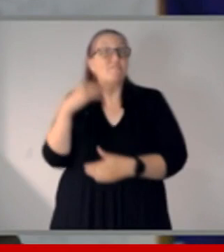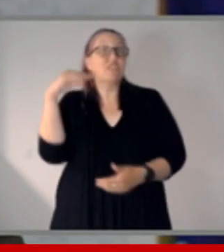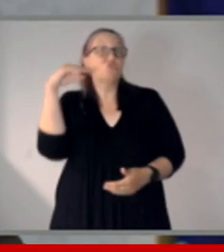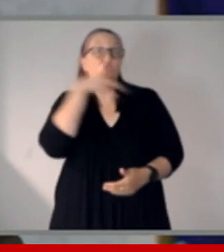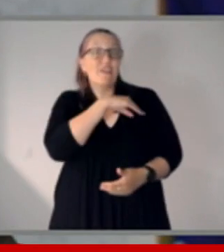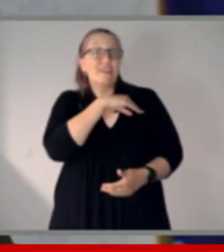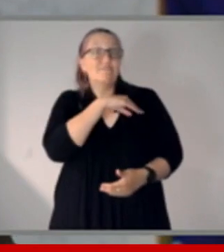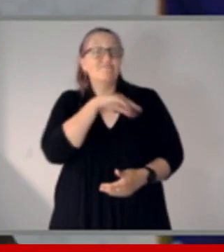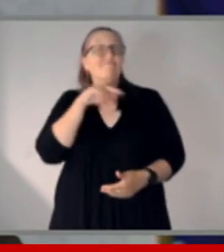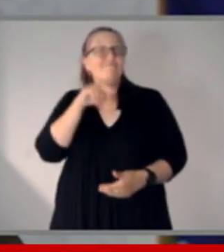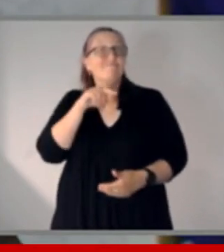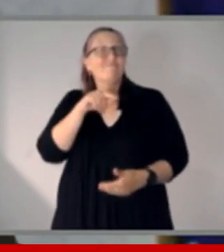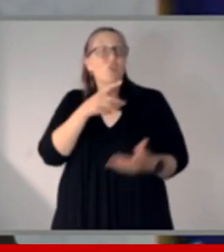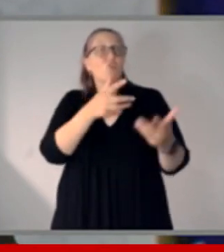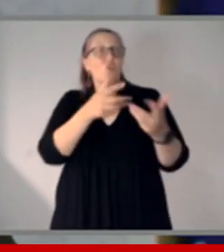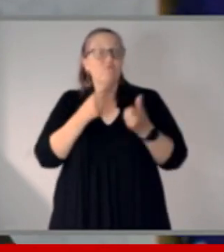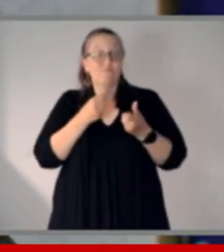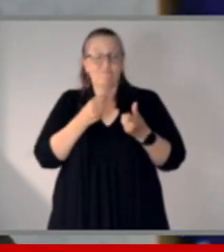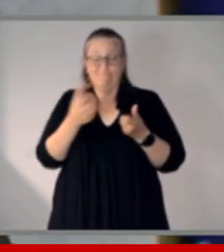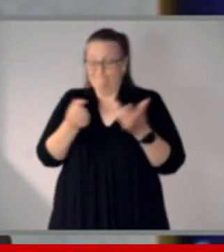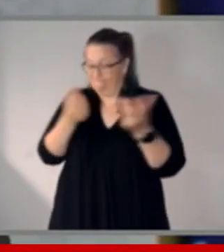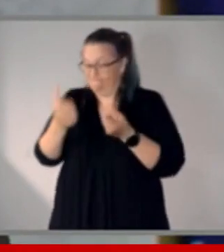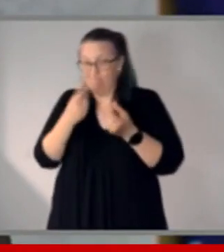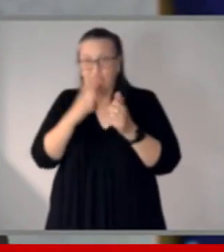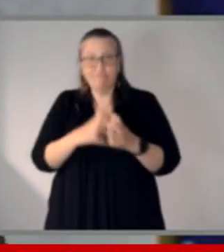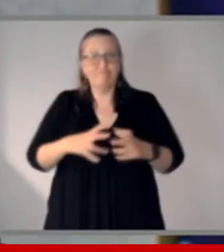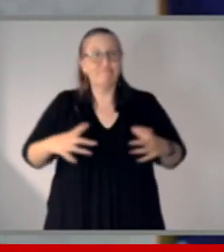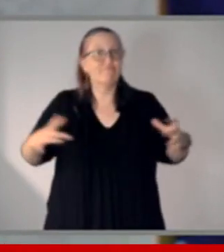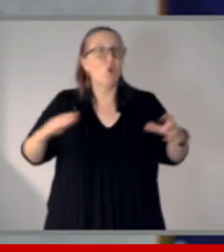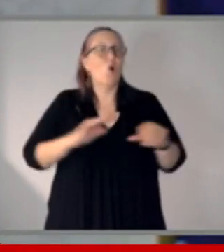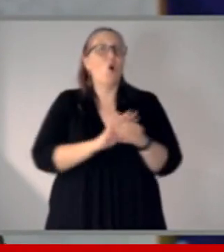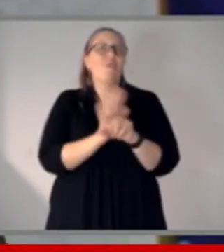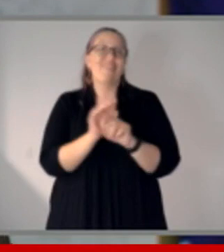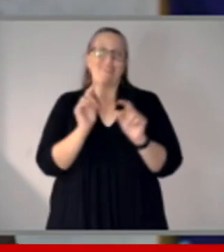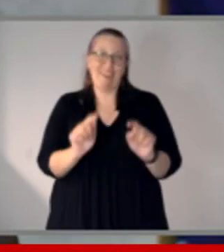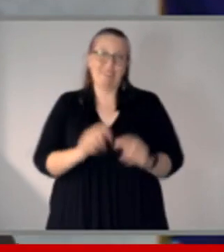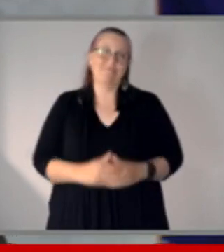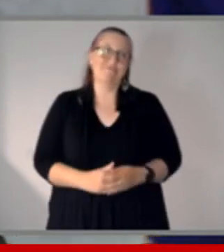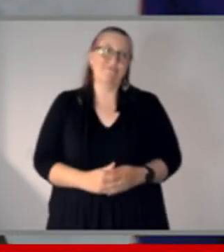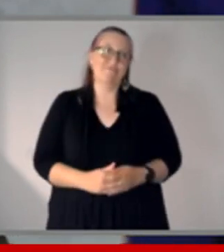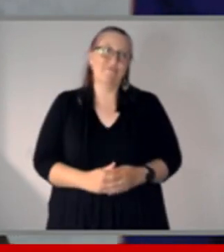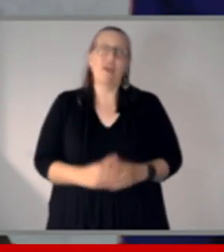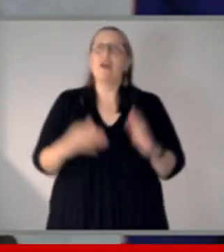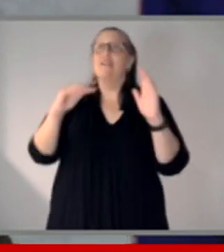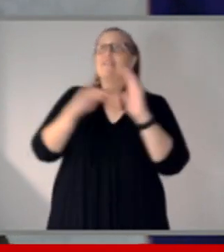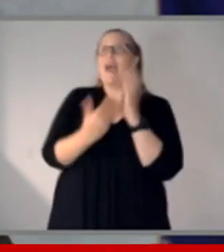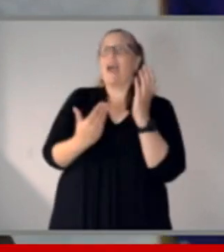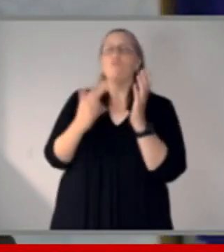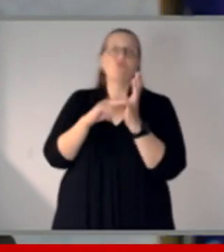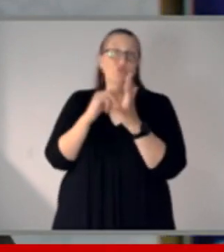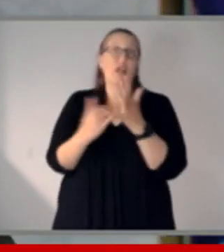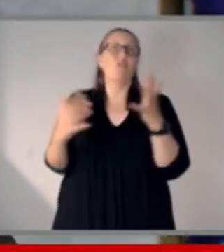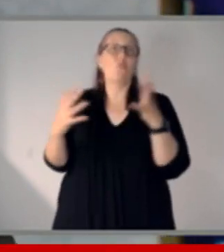cases in Melbourne. And now we're in this wave, which is not entirely, but mostly in New South Wales. In fact, we